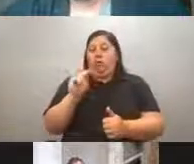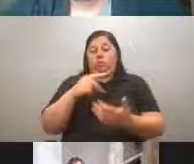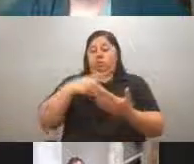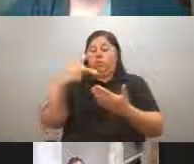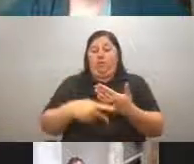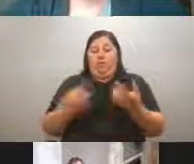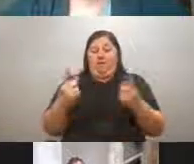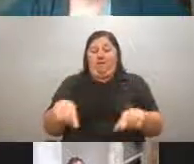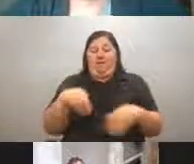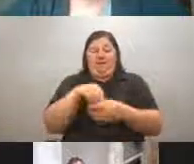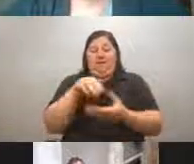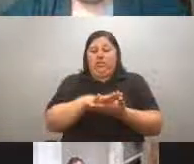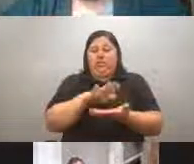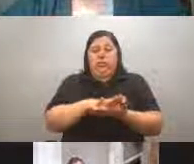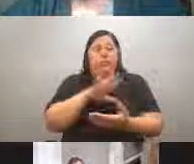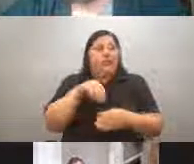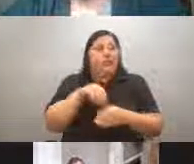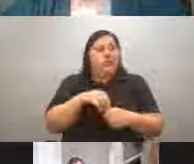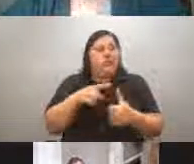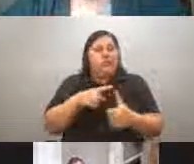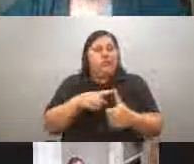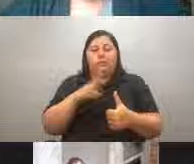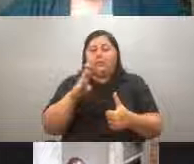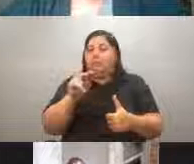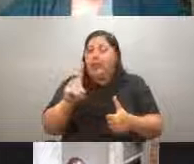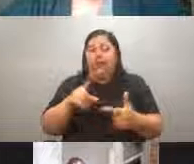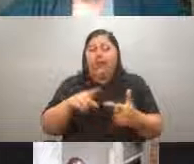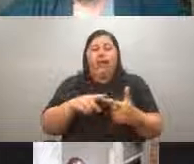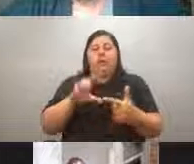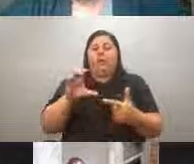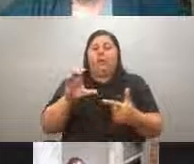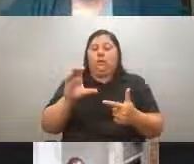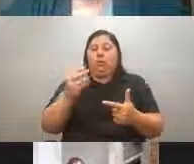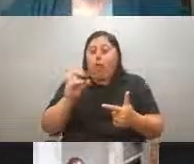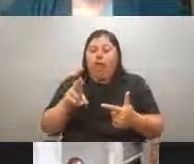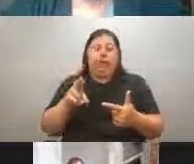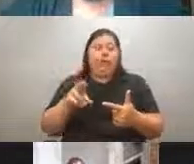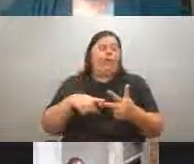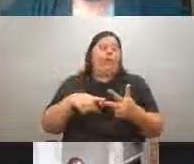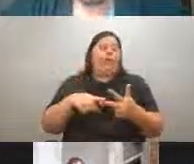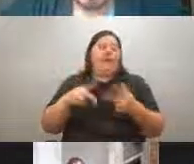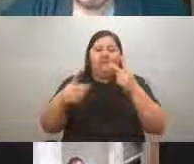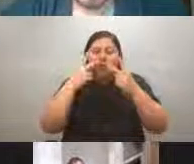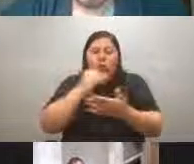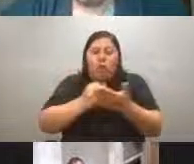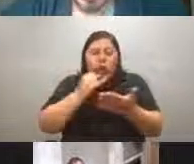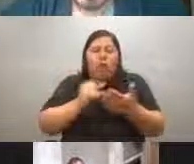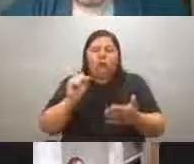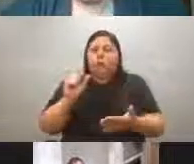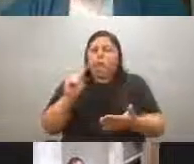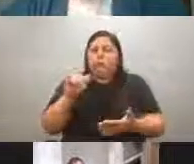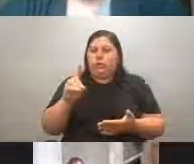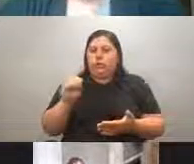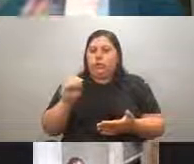in the school, which includes band, choir, visual art studios, those are actually